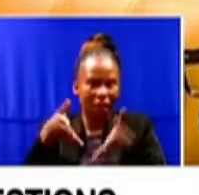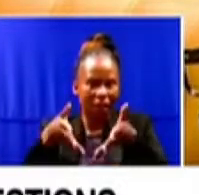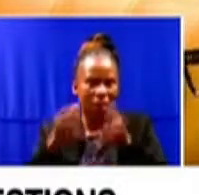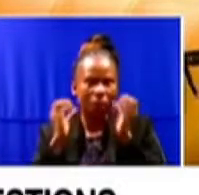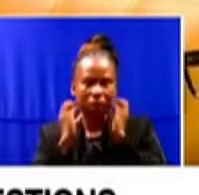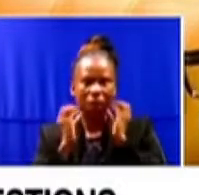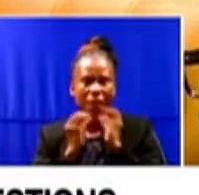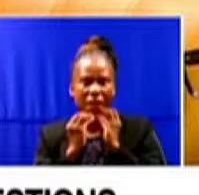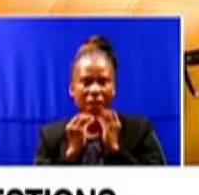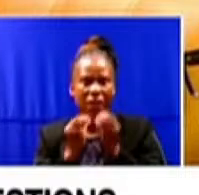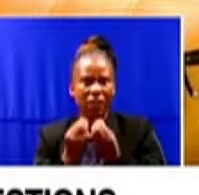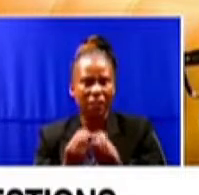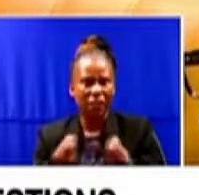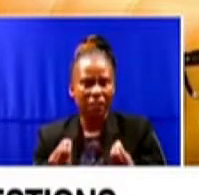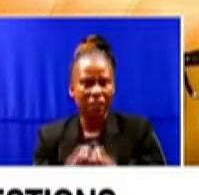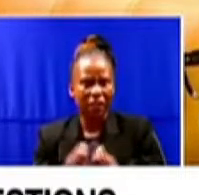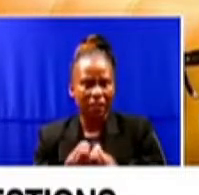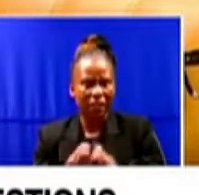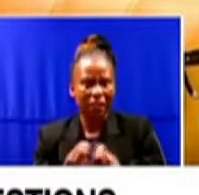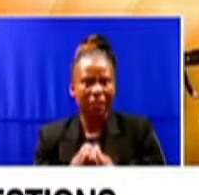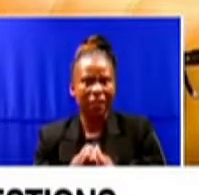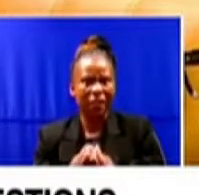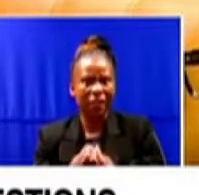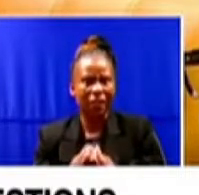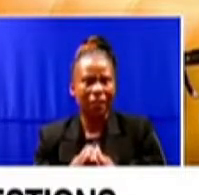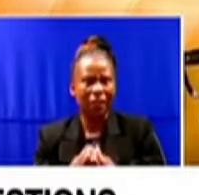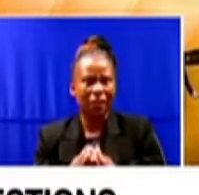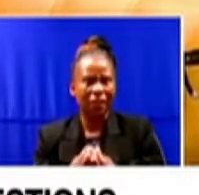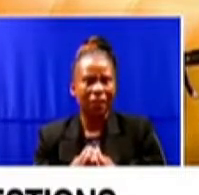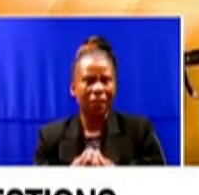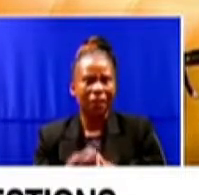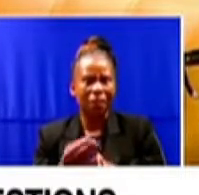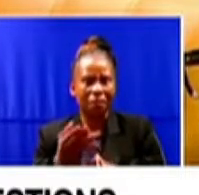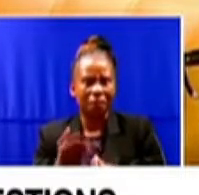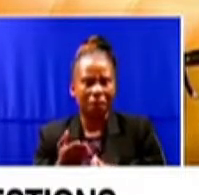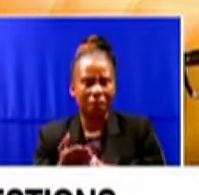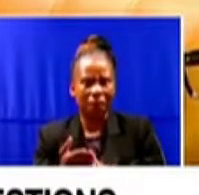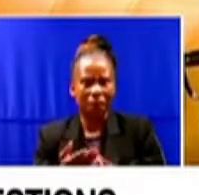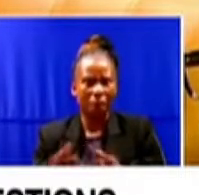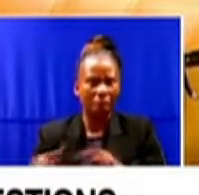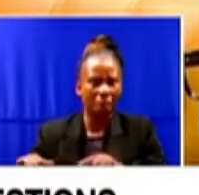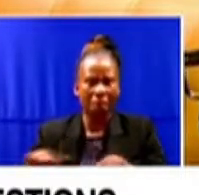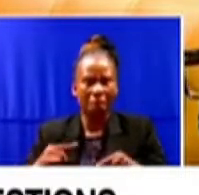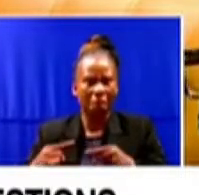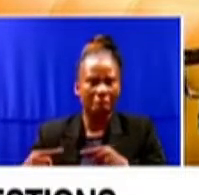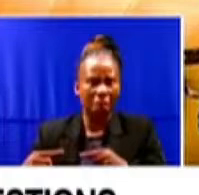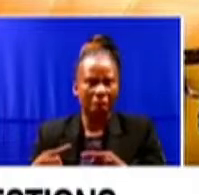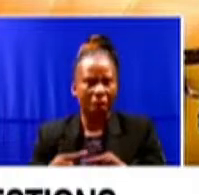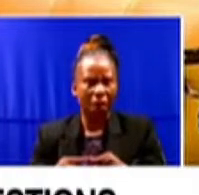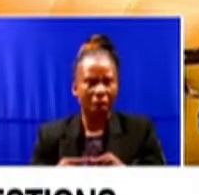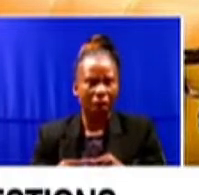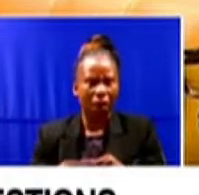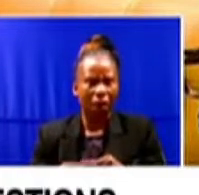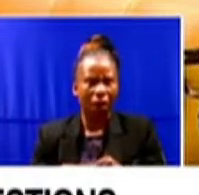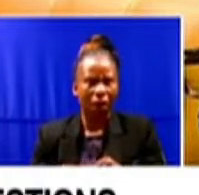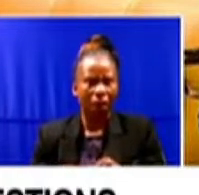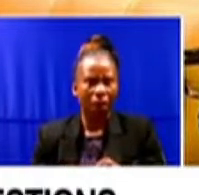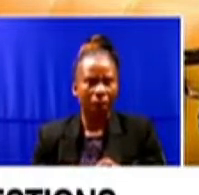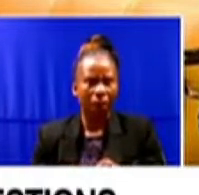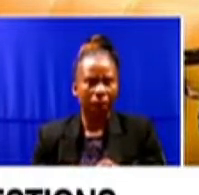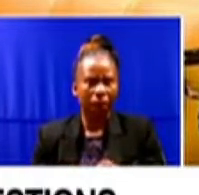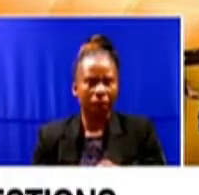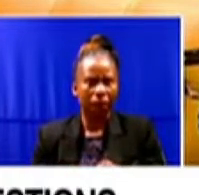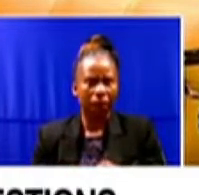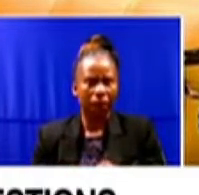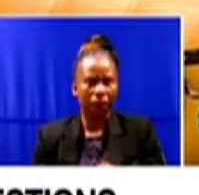being beheaded because of the vast ruby deposits and the vast gas reserves which are there. But what is critical here is that not even